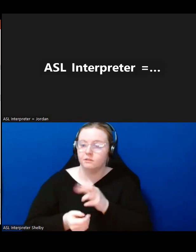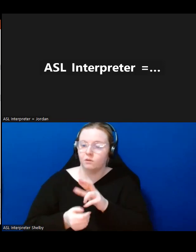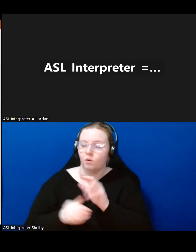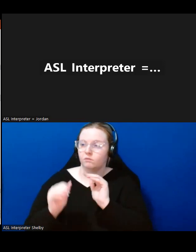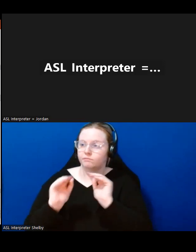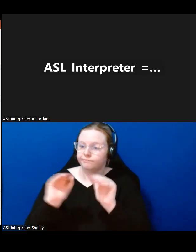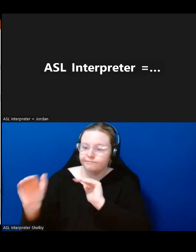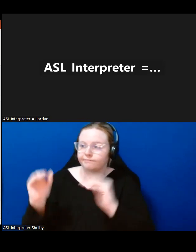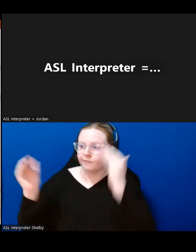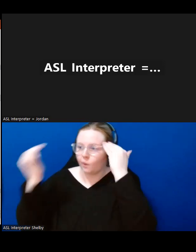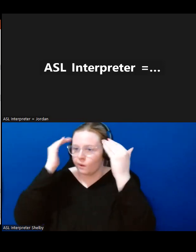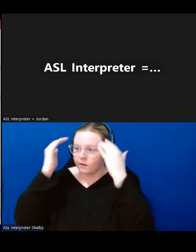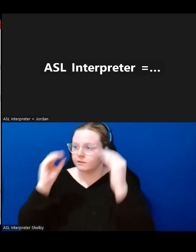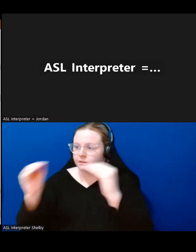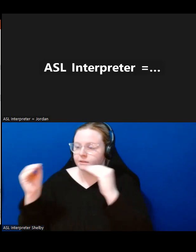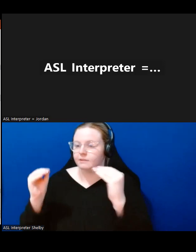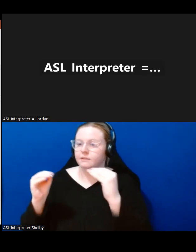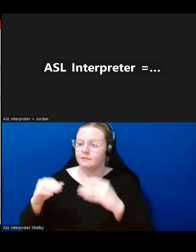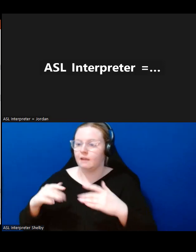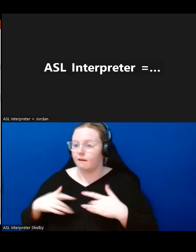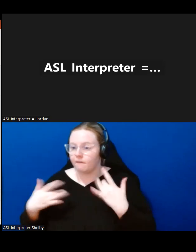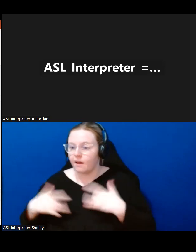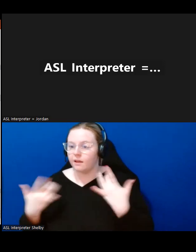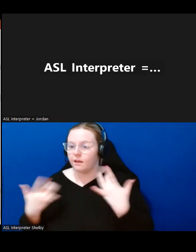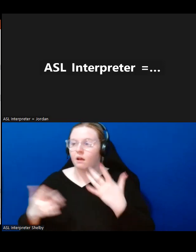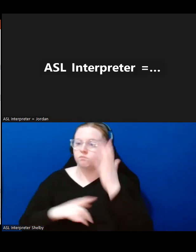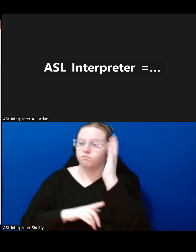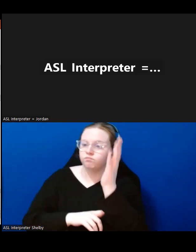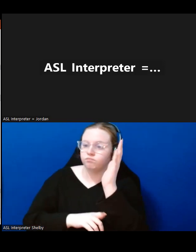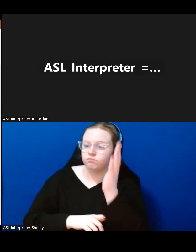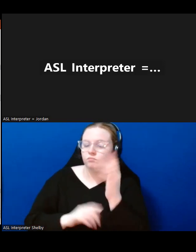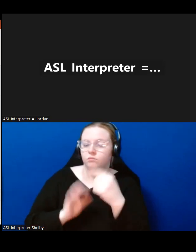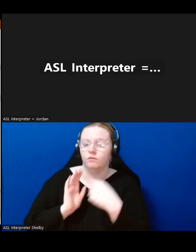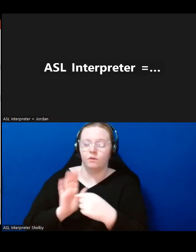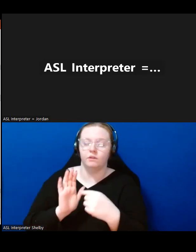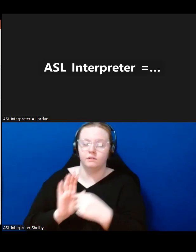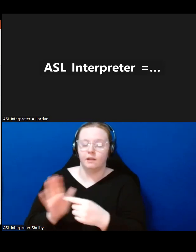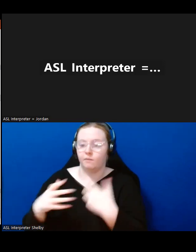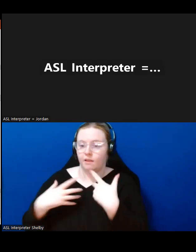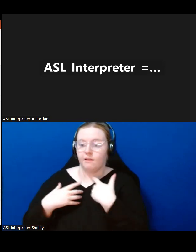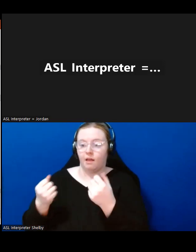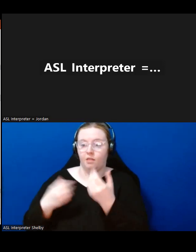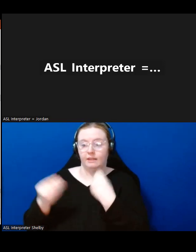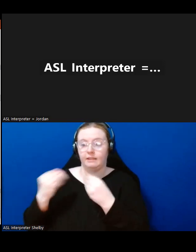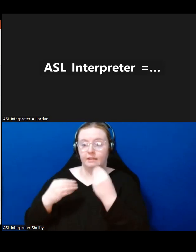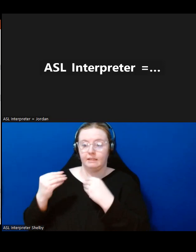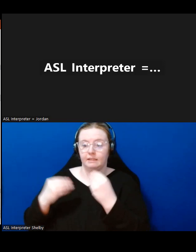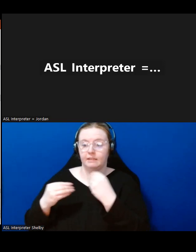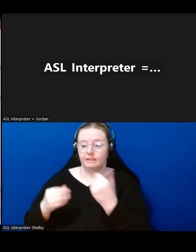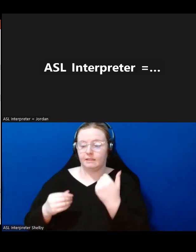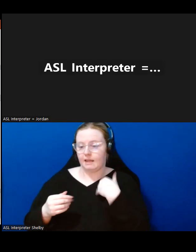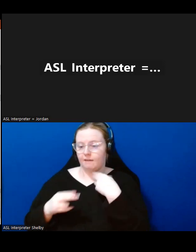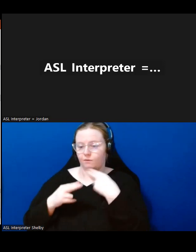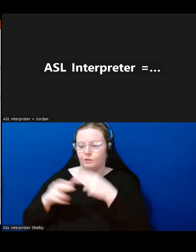awareness through campaigns such as, you know, with healthy eating. We've had a Drop the Pop